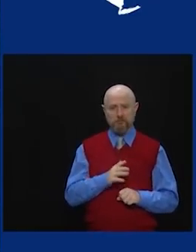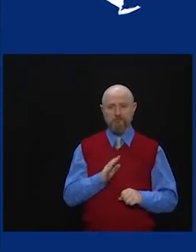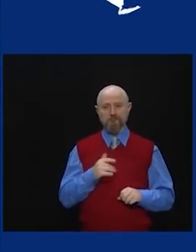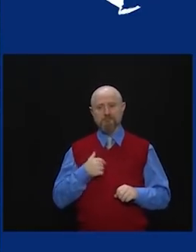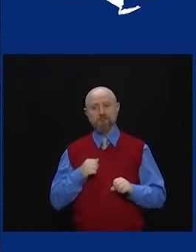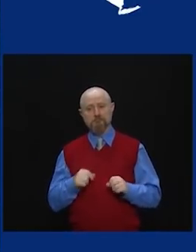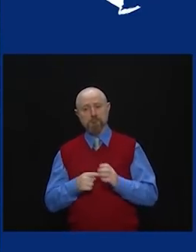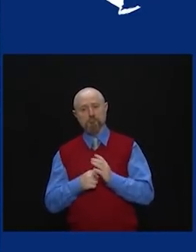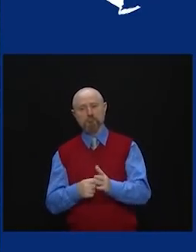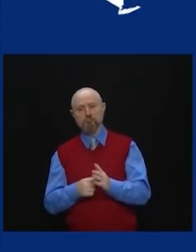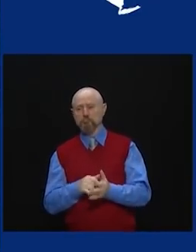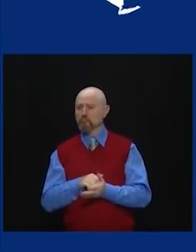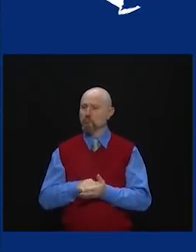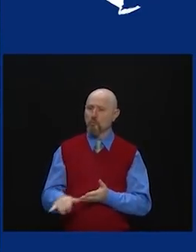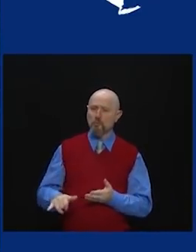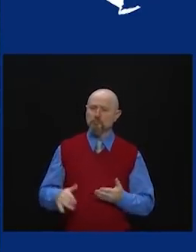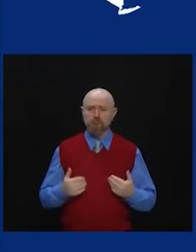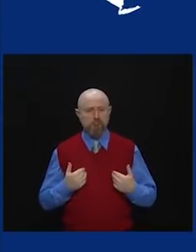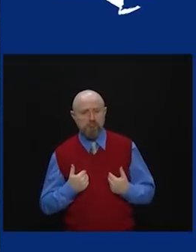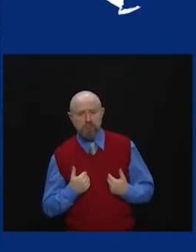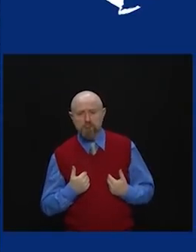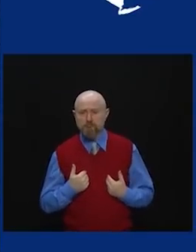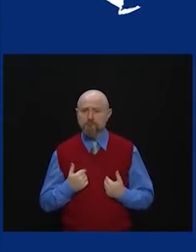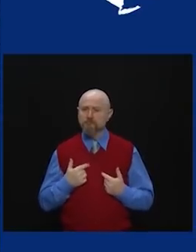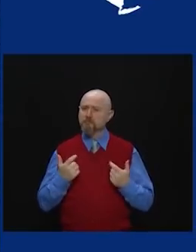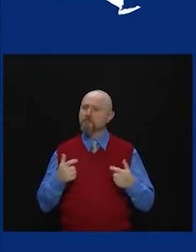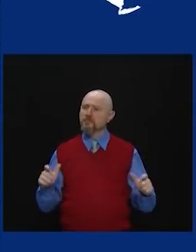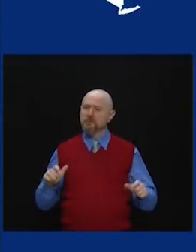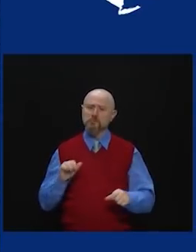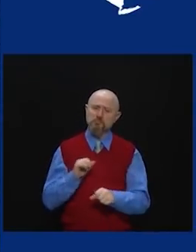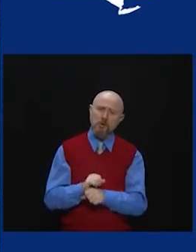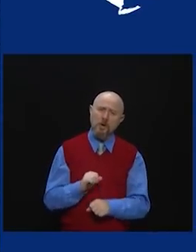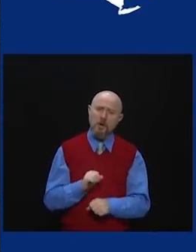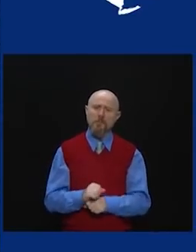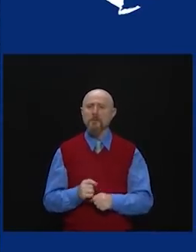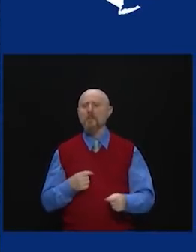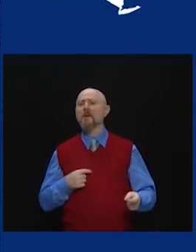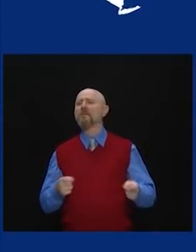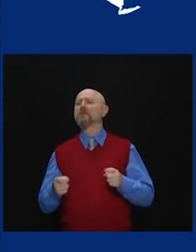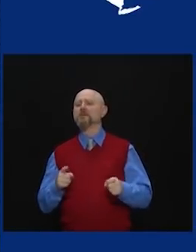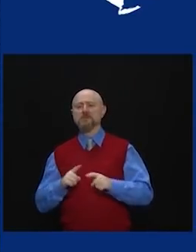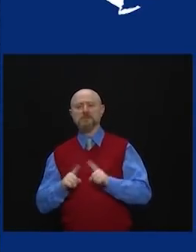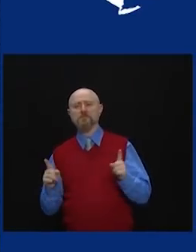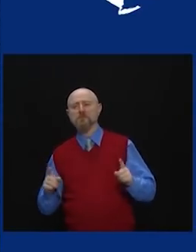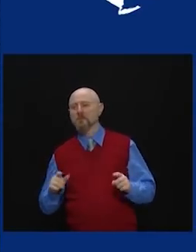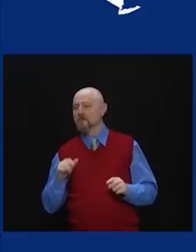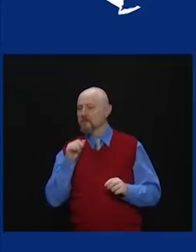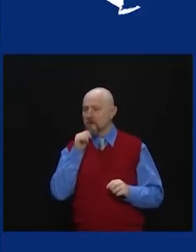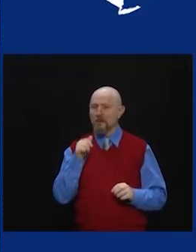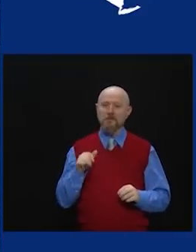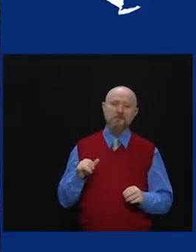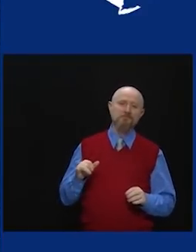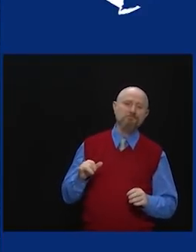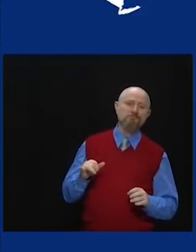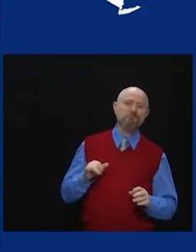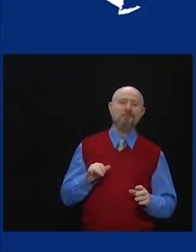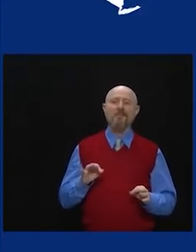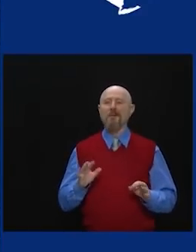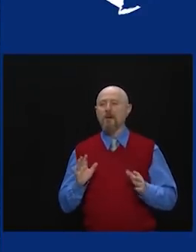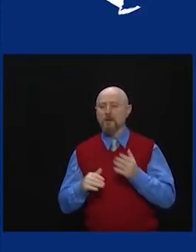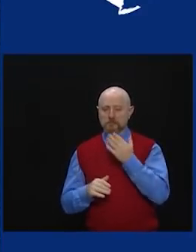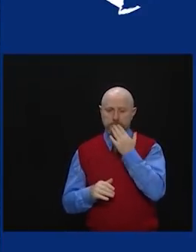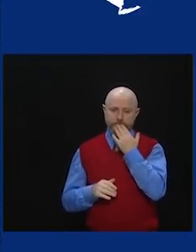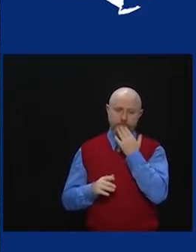governing very differently, but don't underestimate the strength that lies behind this individual and my willingness to make